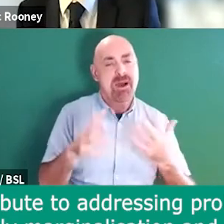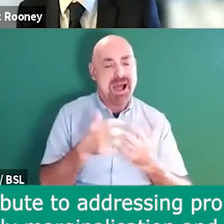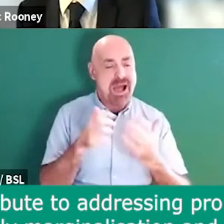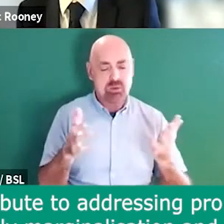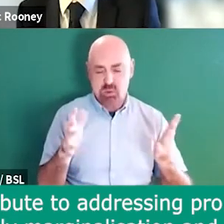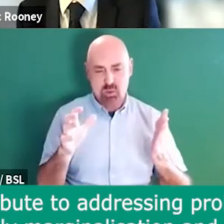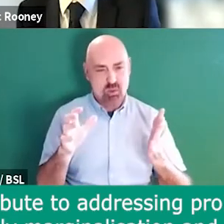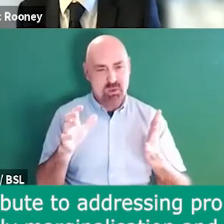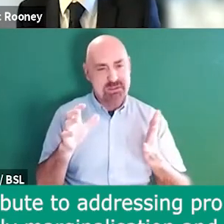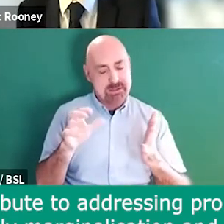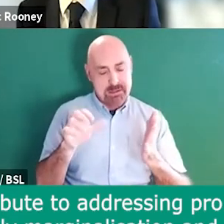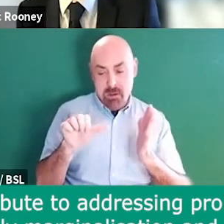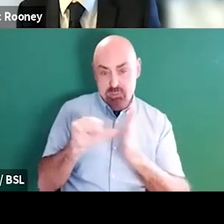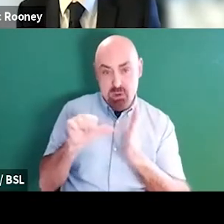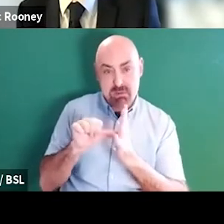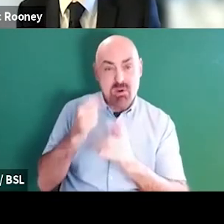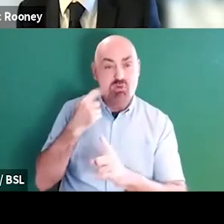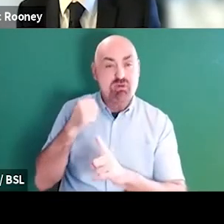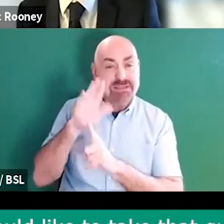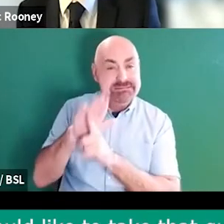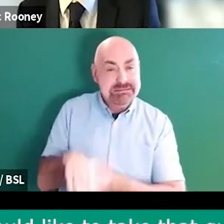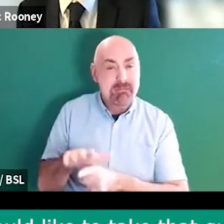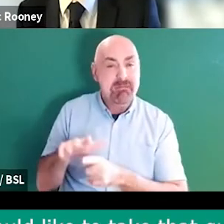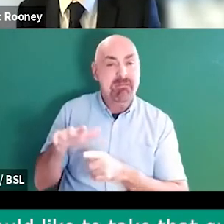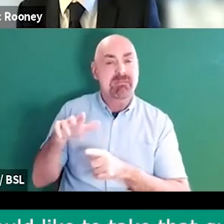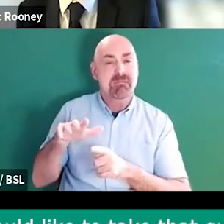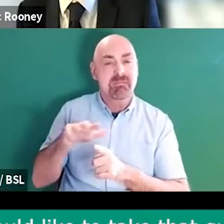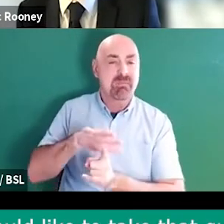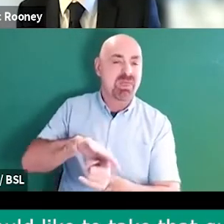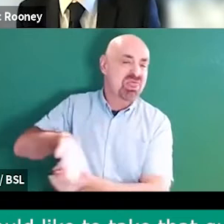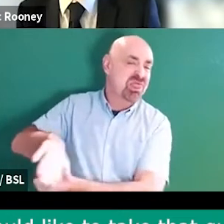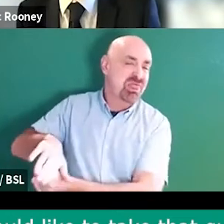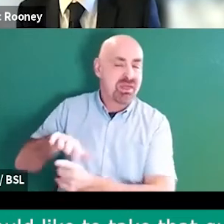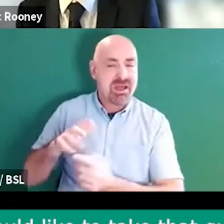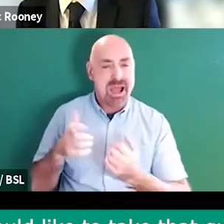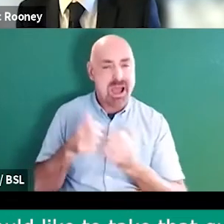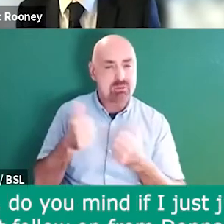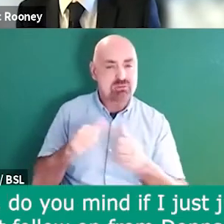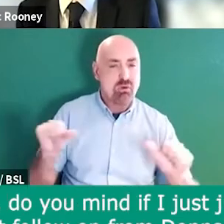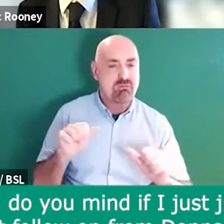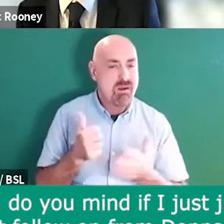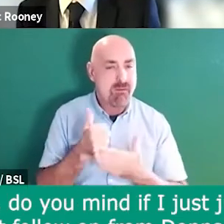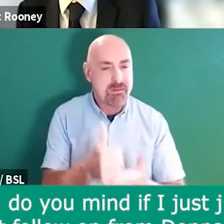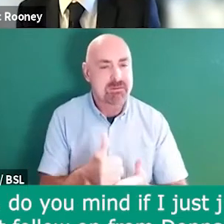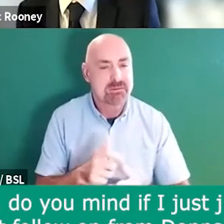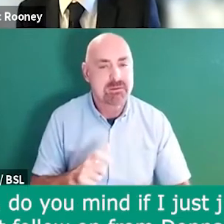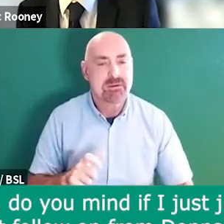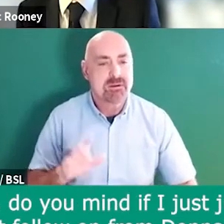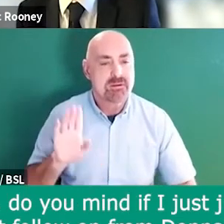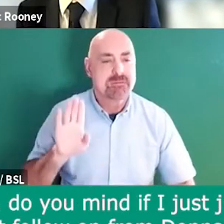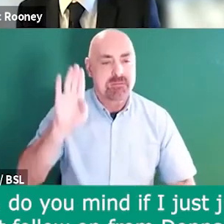family marginalization and racism? Who would like to take that question? Dina, could you mind if I